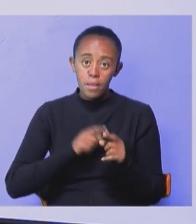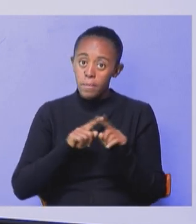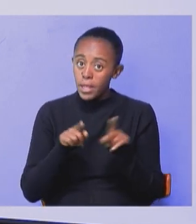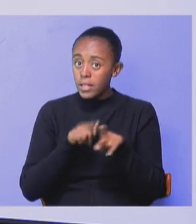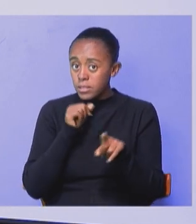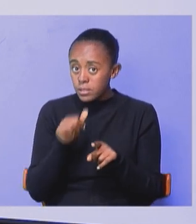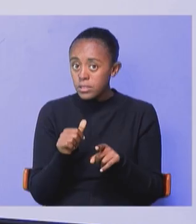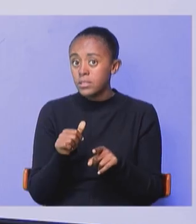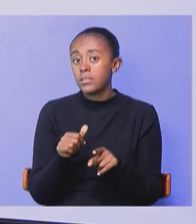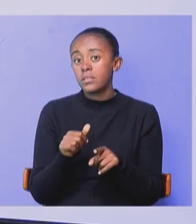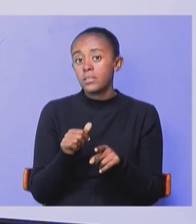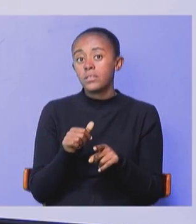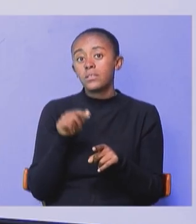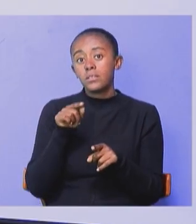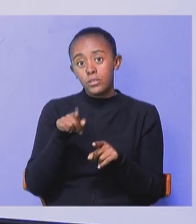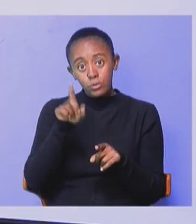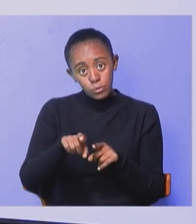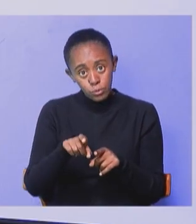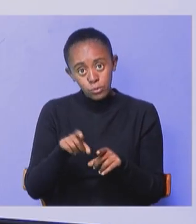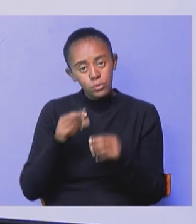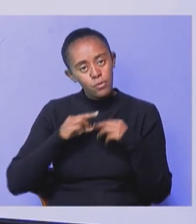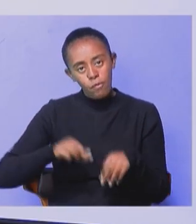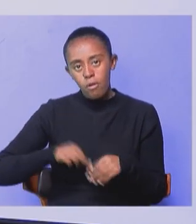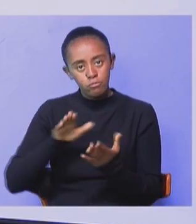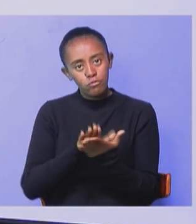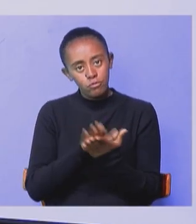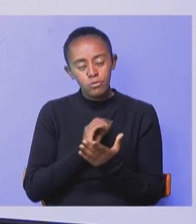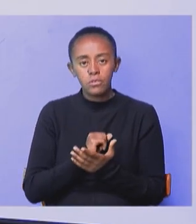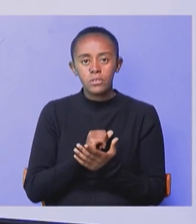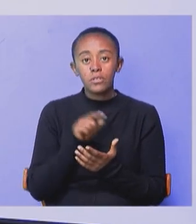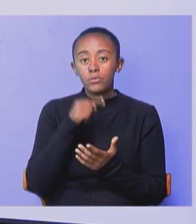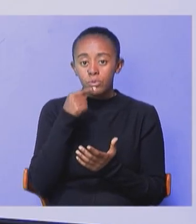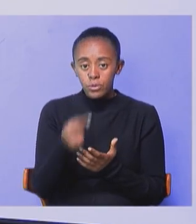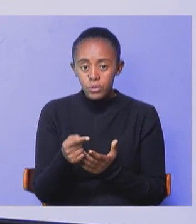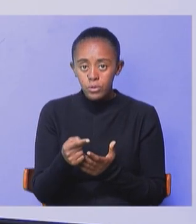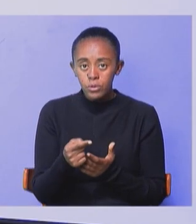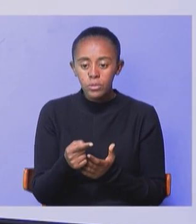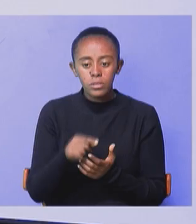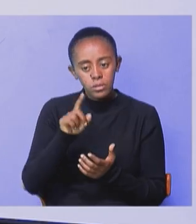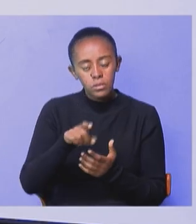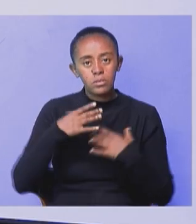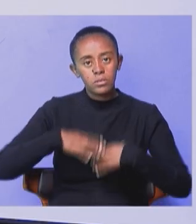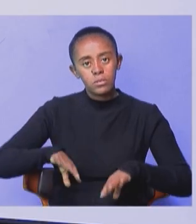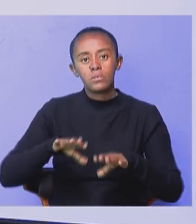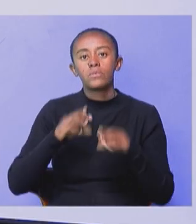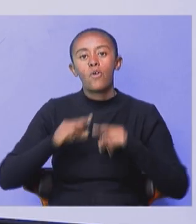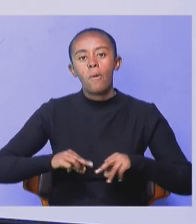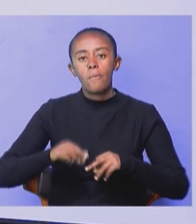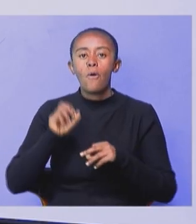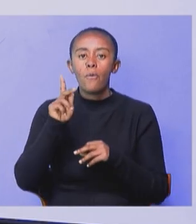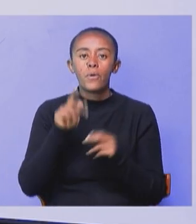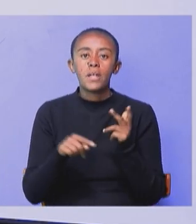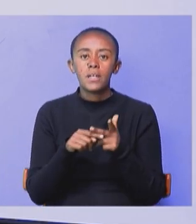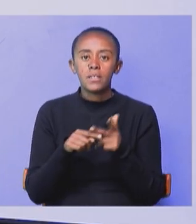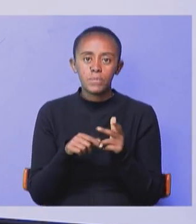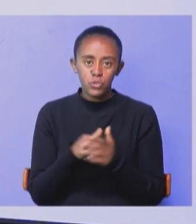disagree that students should wear their uniform to school. So you're saying they should wear their uniform to school. Okay, number